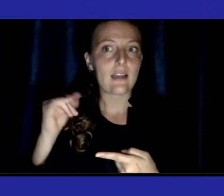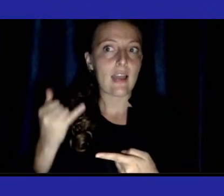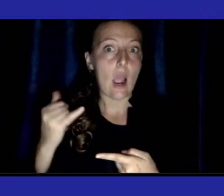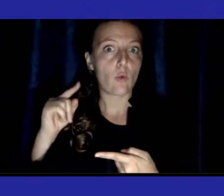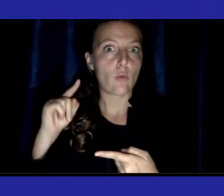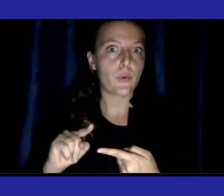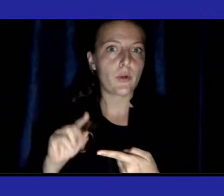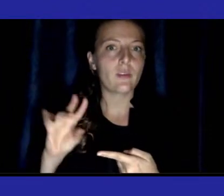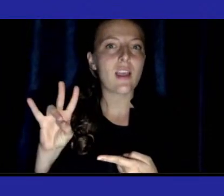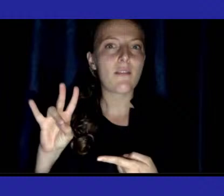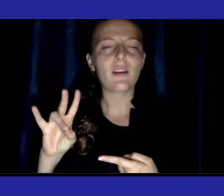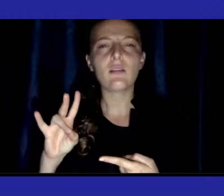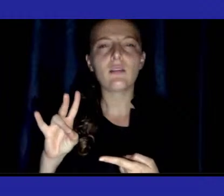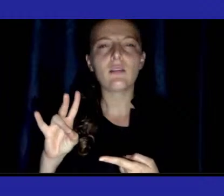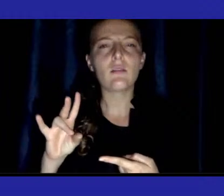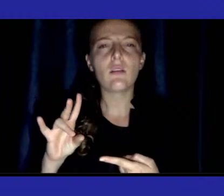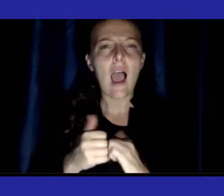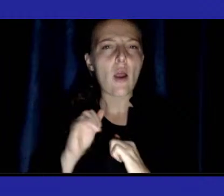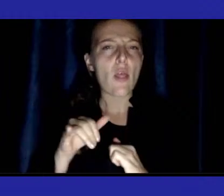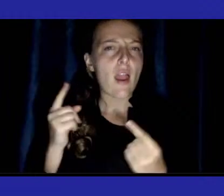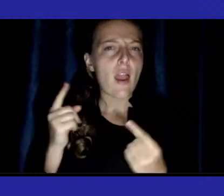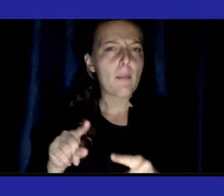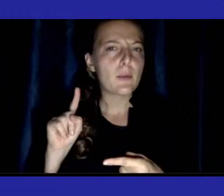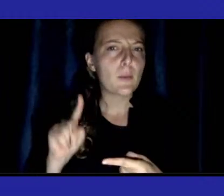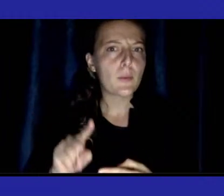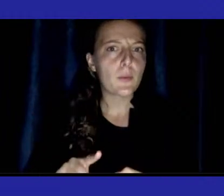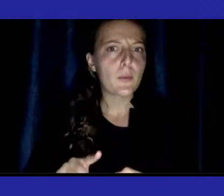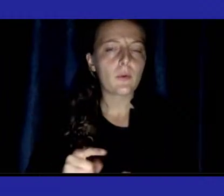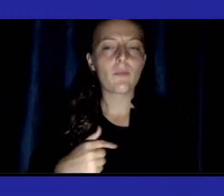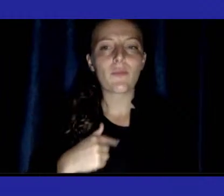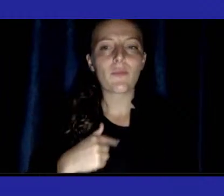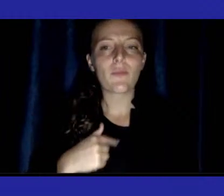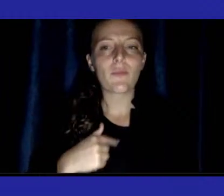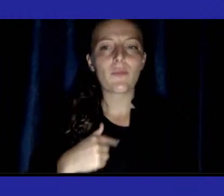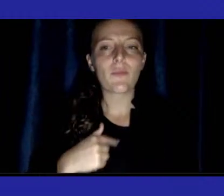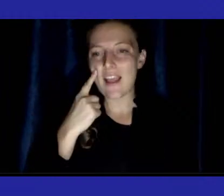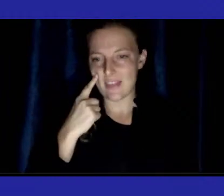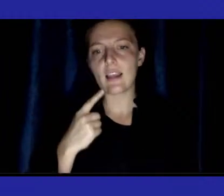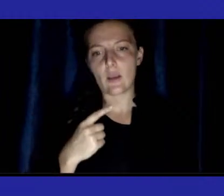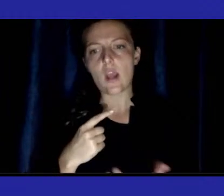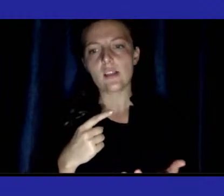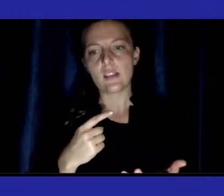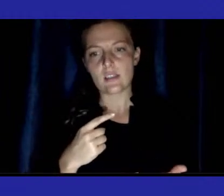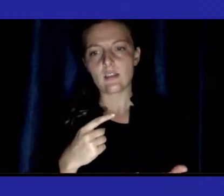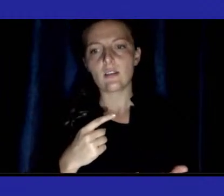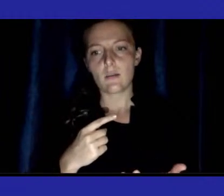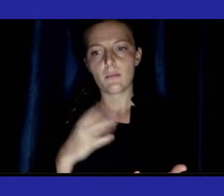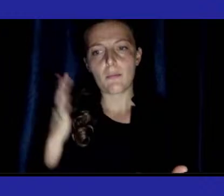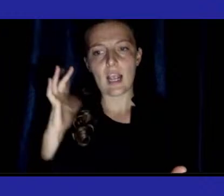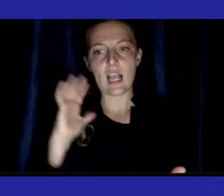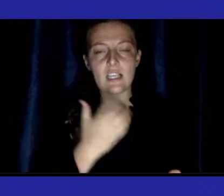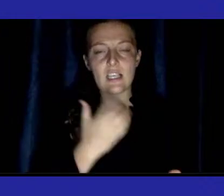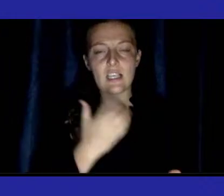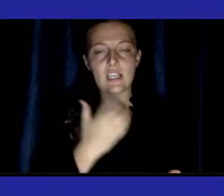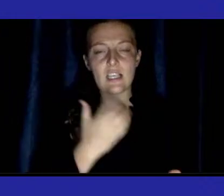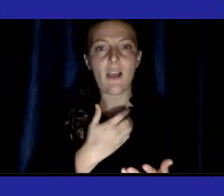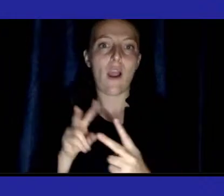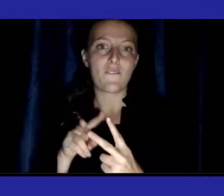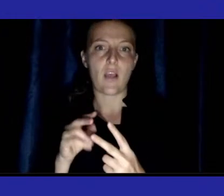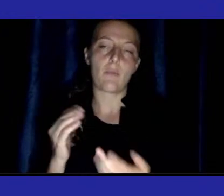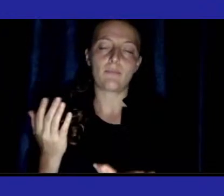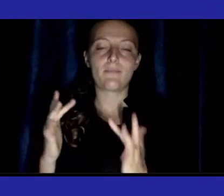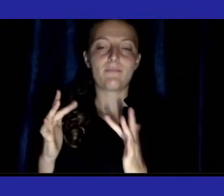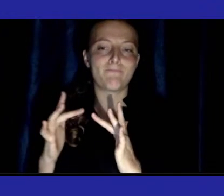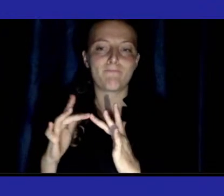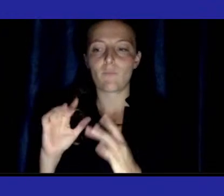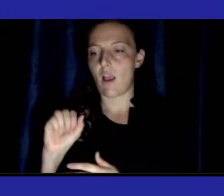happen? Well, I think it was working with each of our affiliates. I don't know if Hillary wants to speak more to this, but they weren't. It was kind of like when